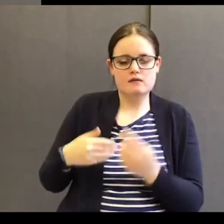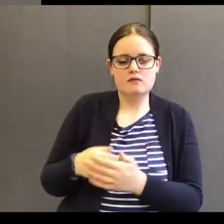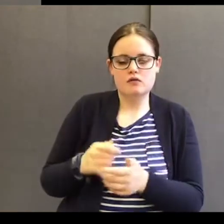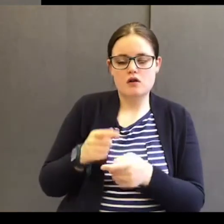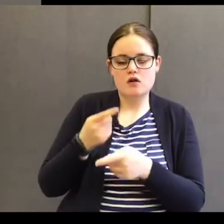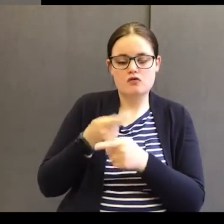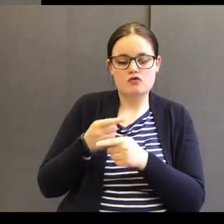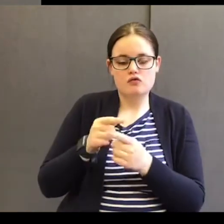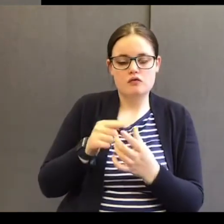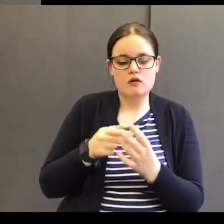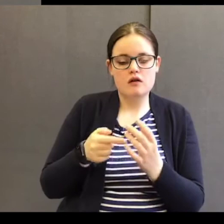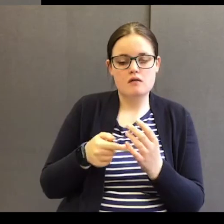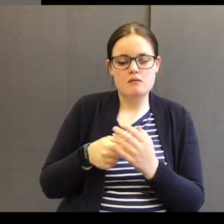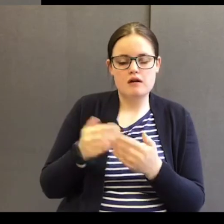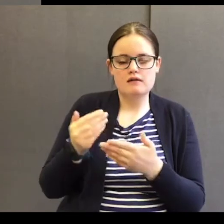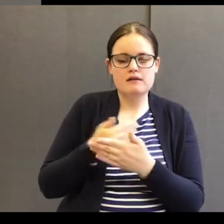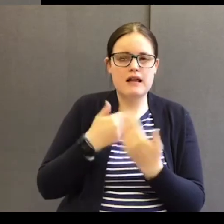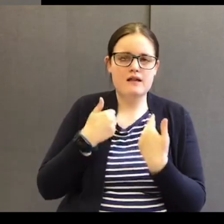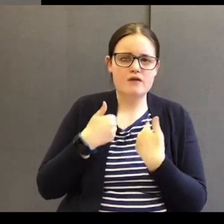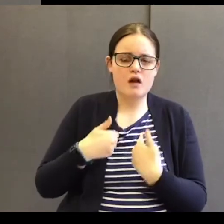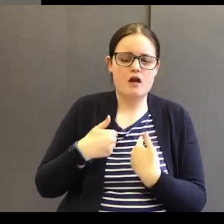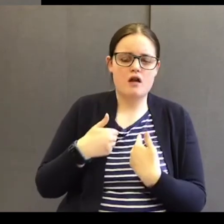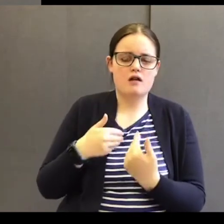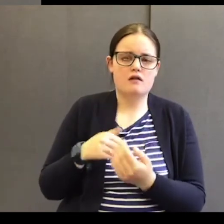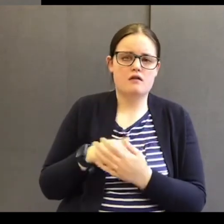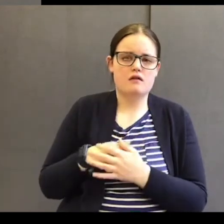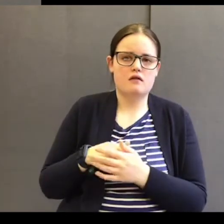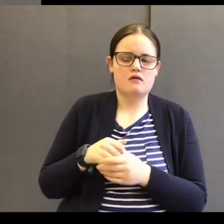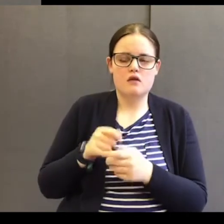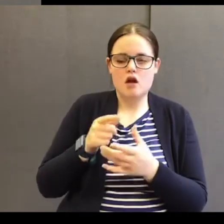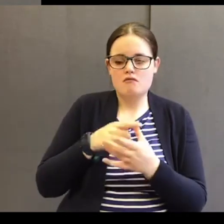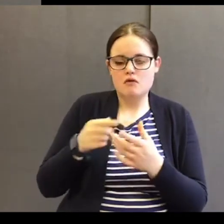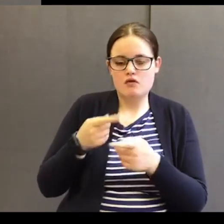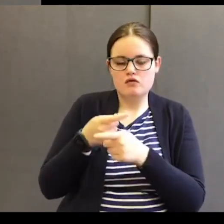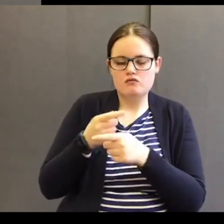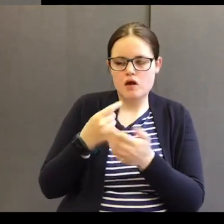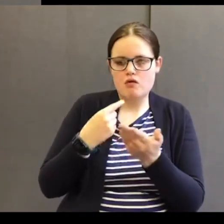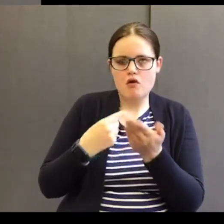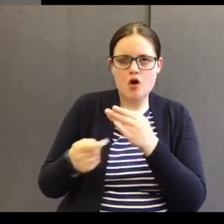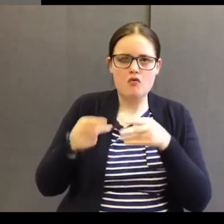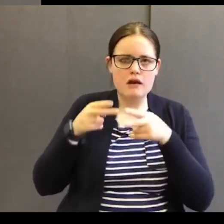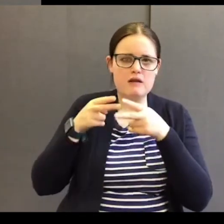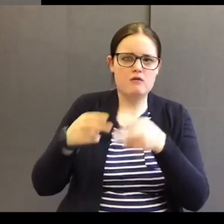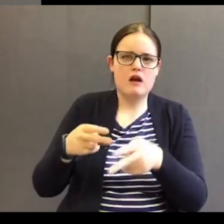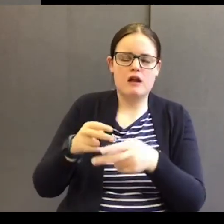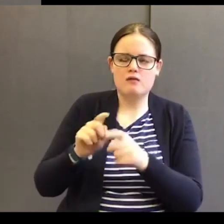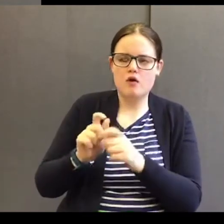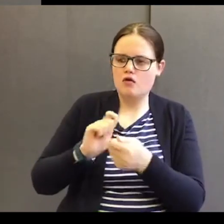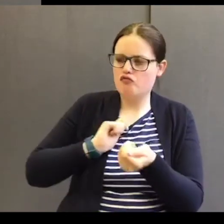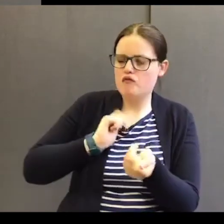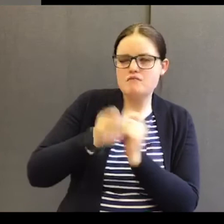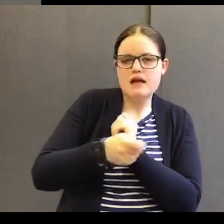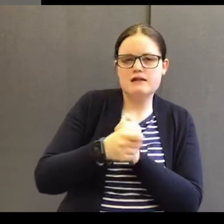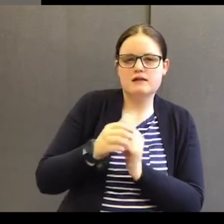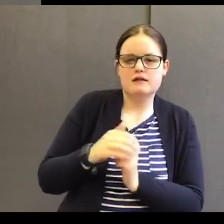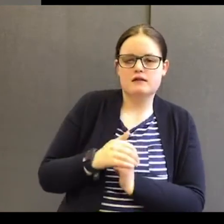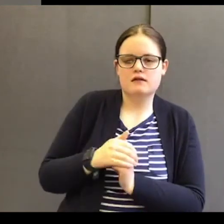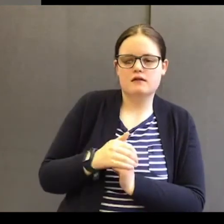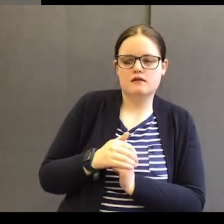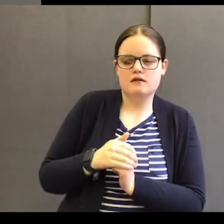of a prince, and they spoke of a saviour, and they spoke of the only